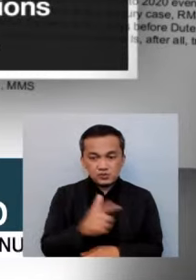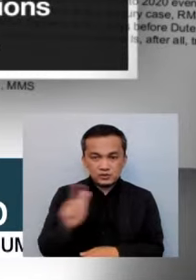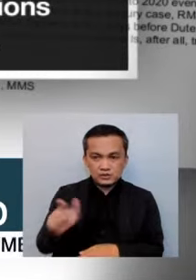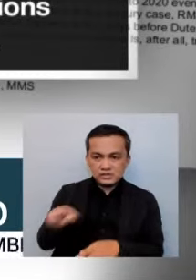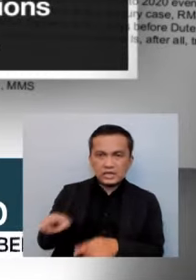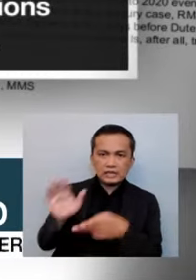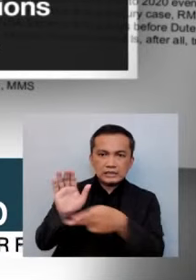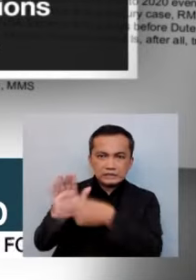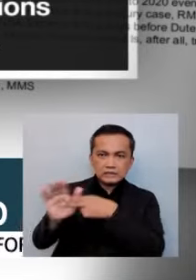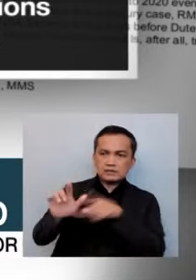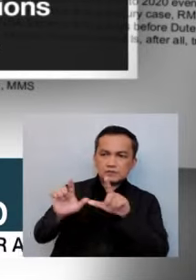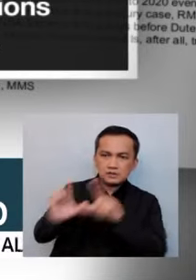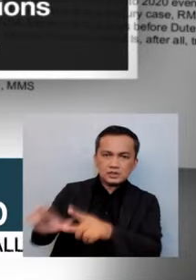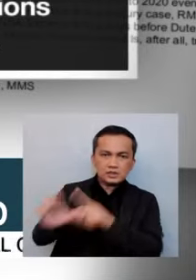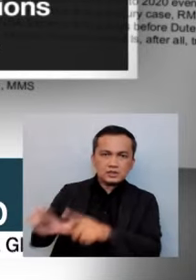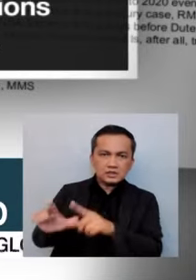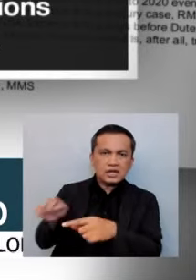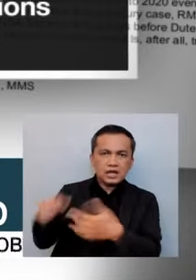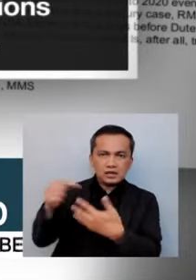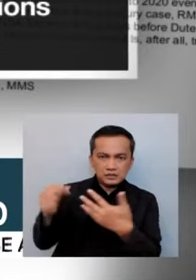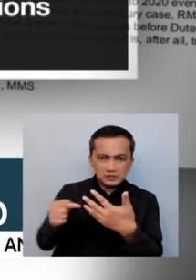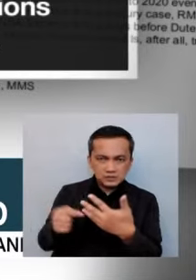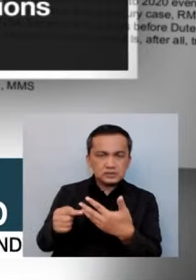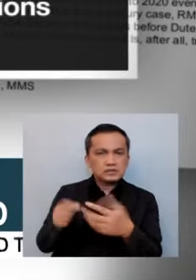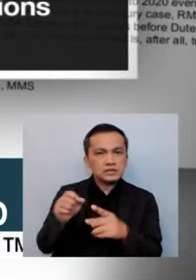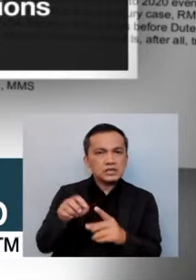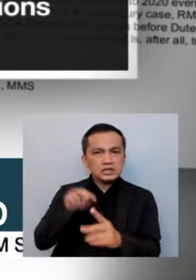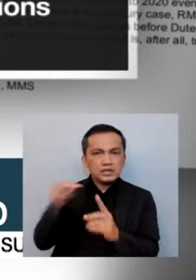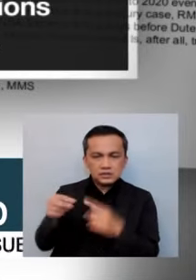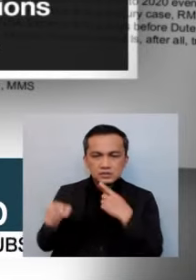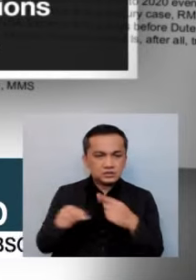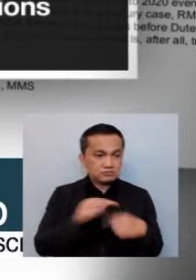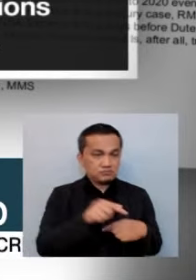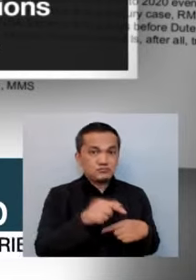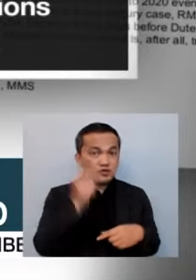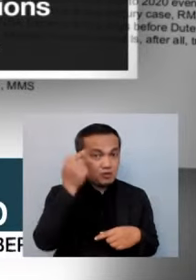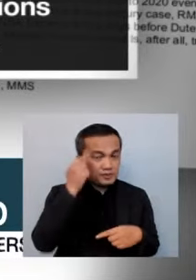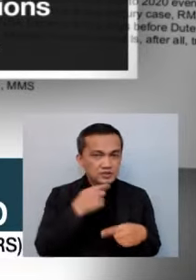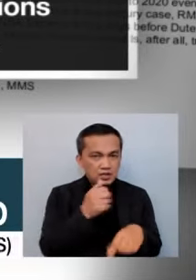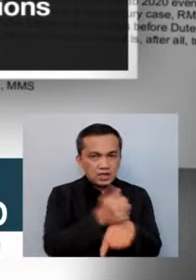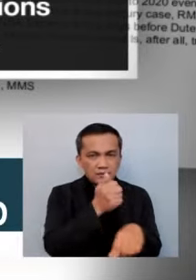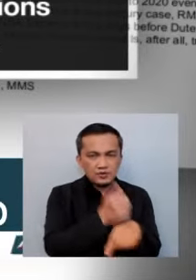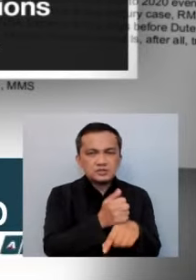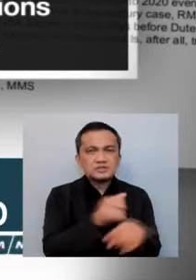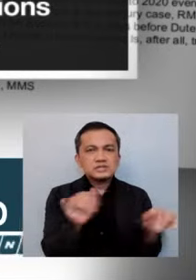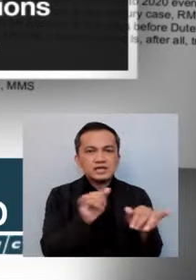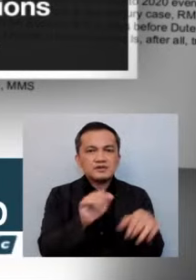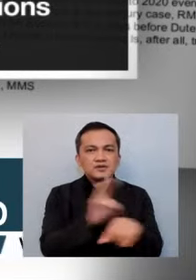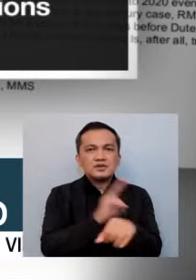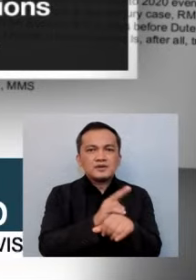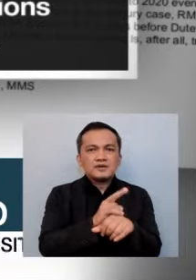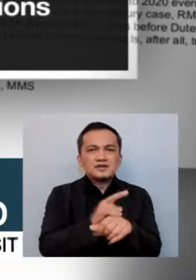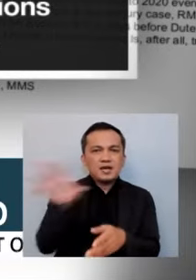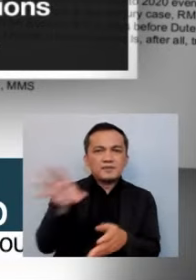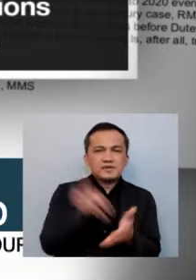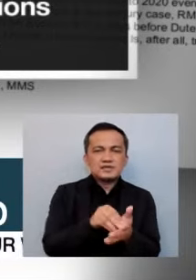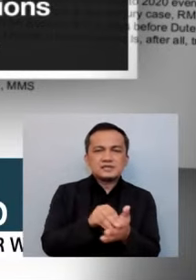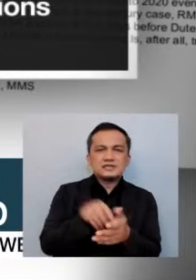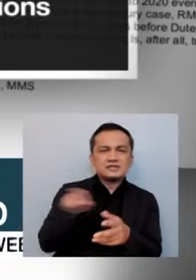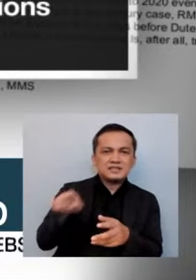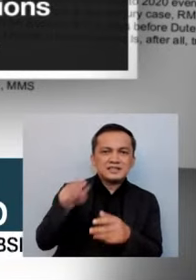and vilified, citing several instances. It accused the Marcos government of using the same playbook as his predecessor in demonizing